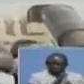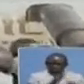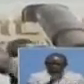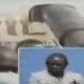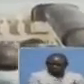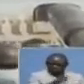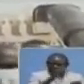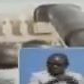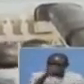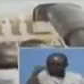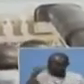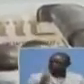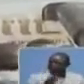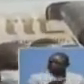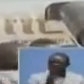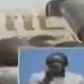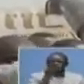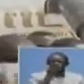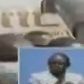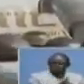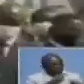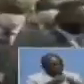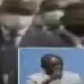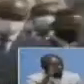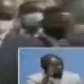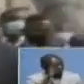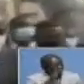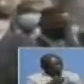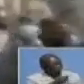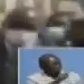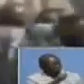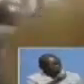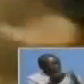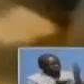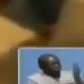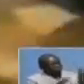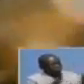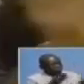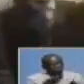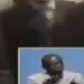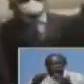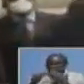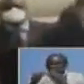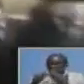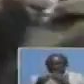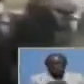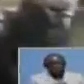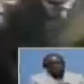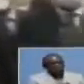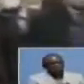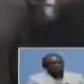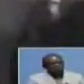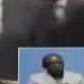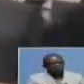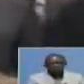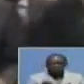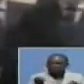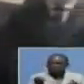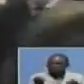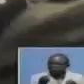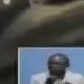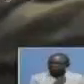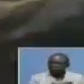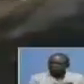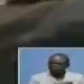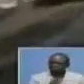bar. We're just beginning. You will see how we perform. Mr. Hichilema has further assured Zambians that his trip